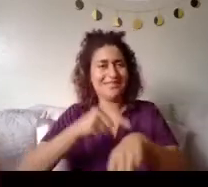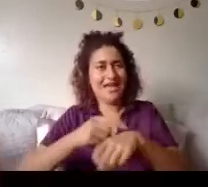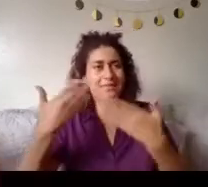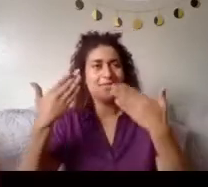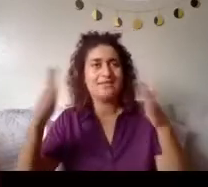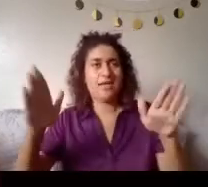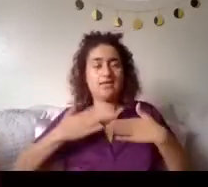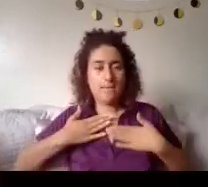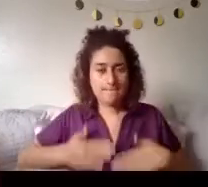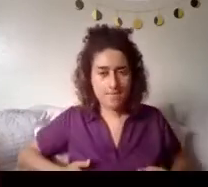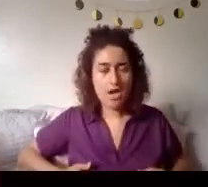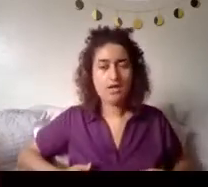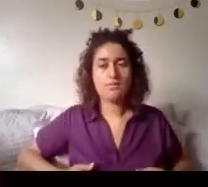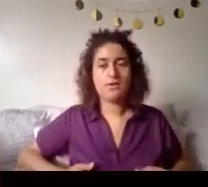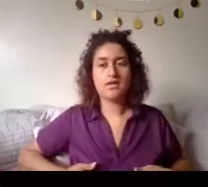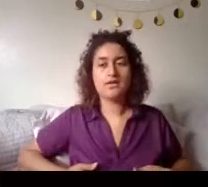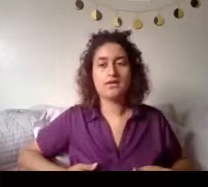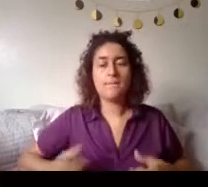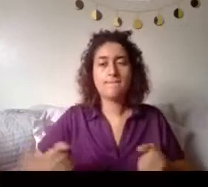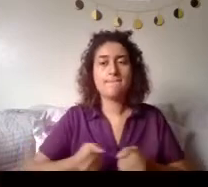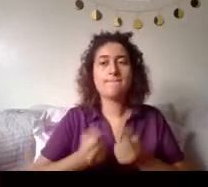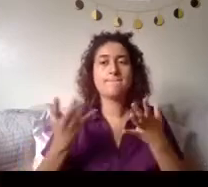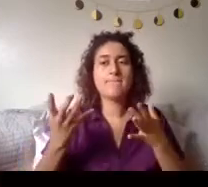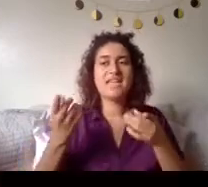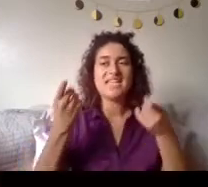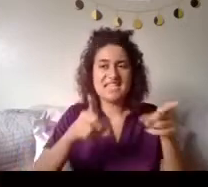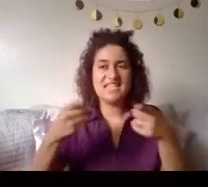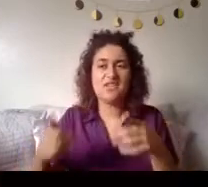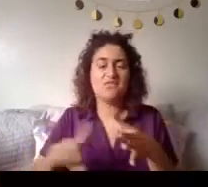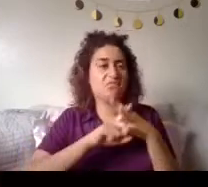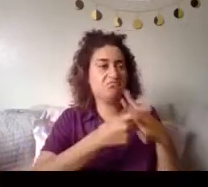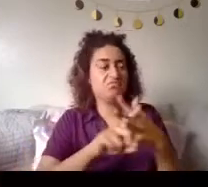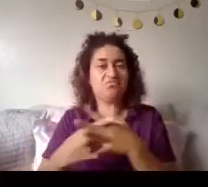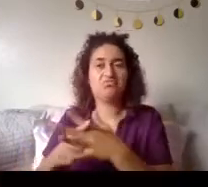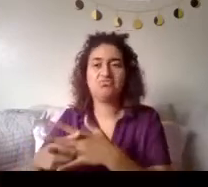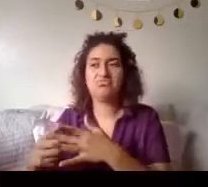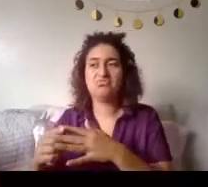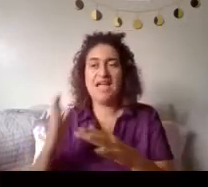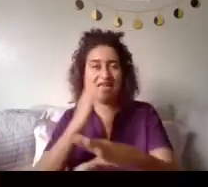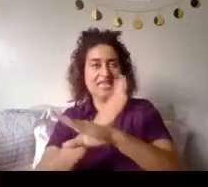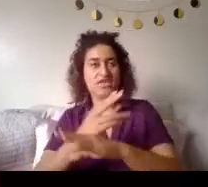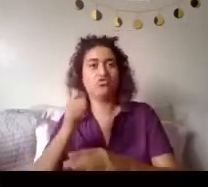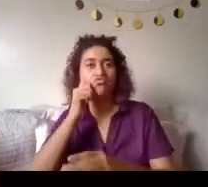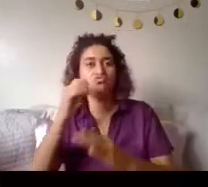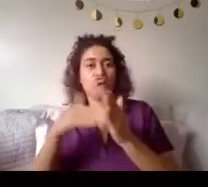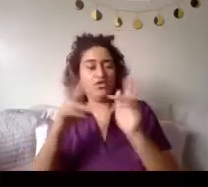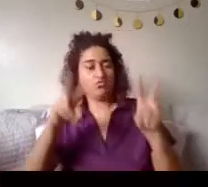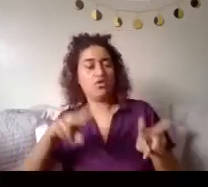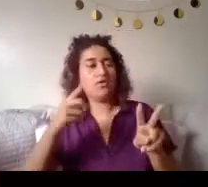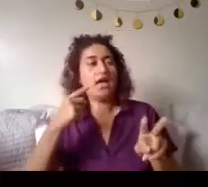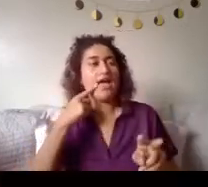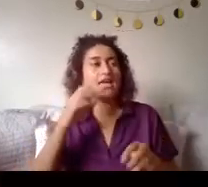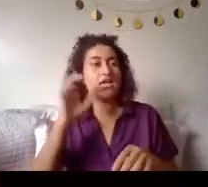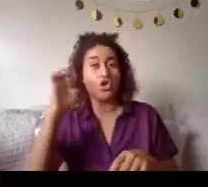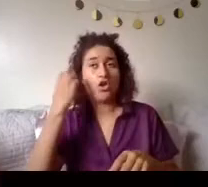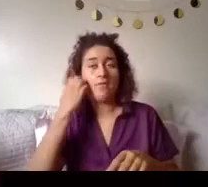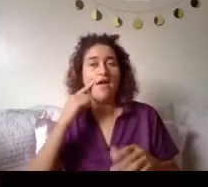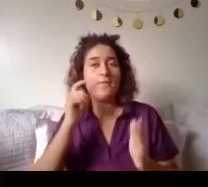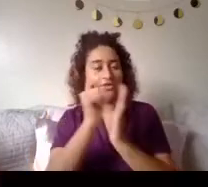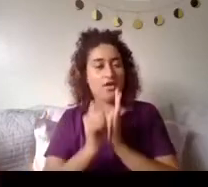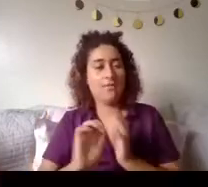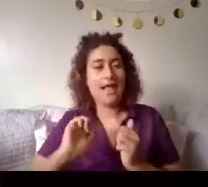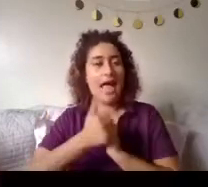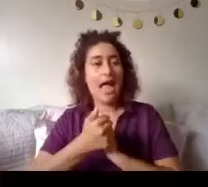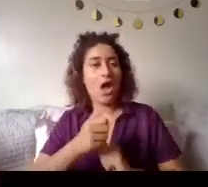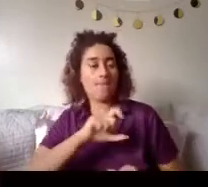embodiment. Many initiatives against racial profiling in Europe have been documenting how police subjects face